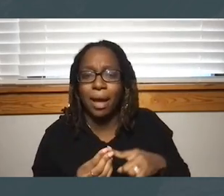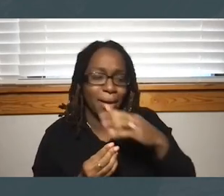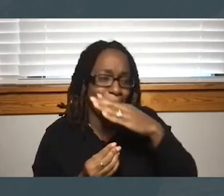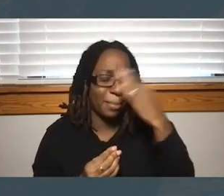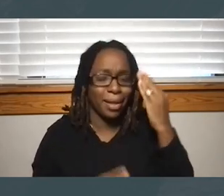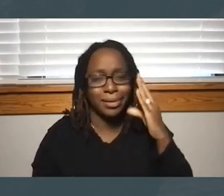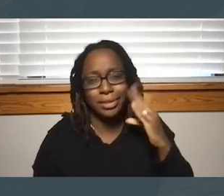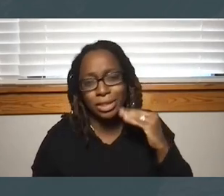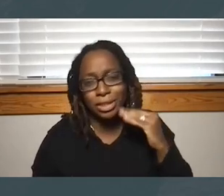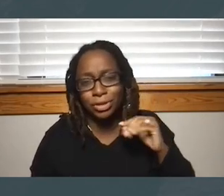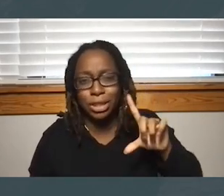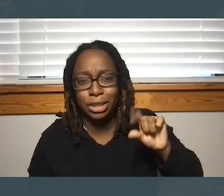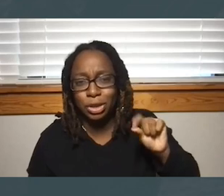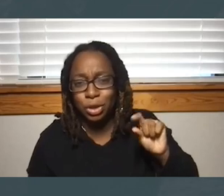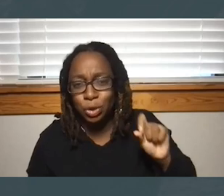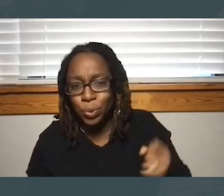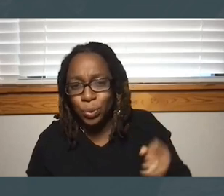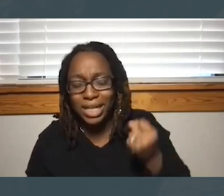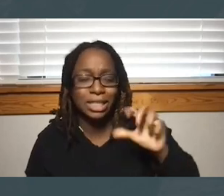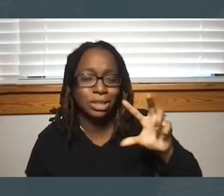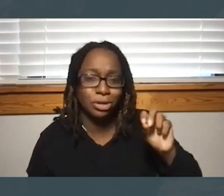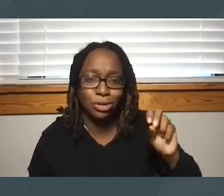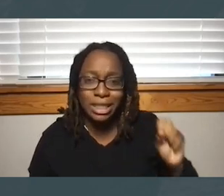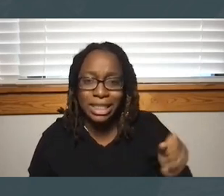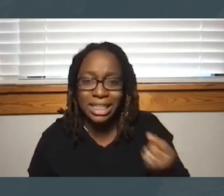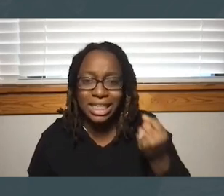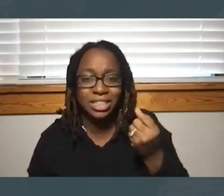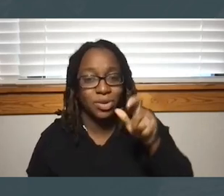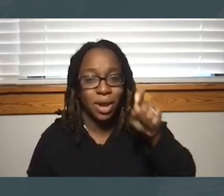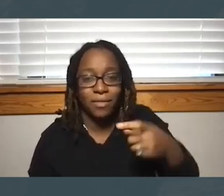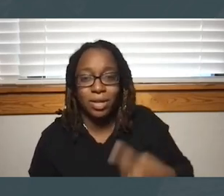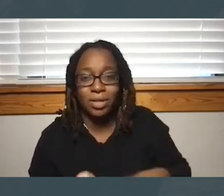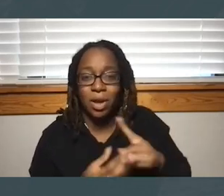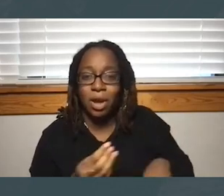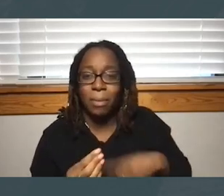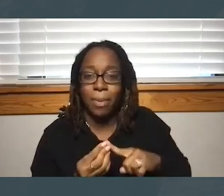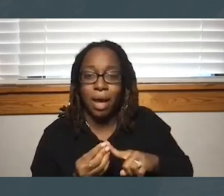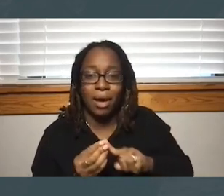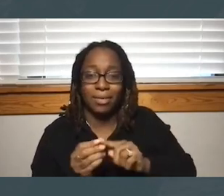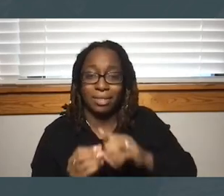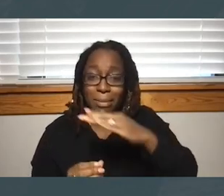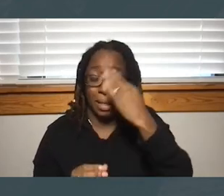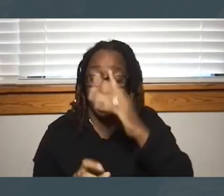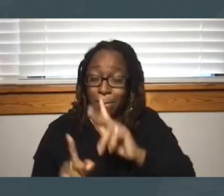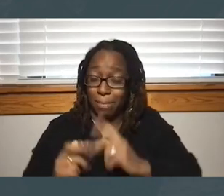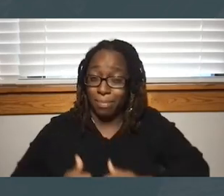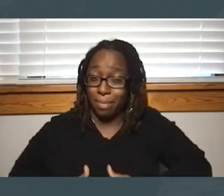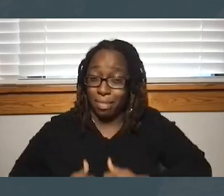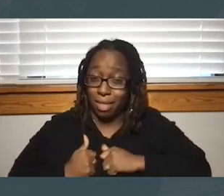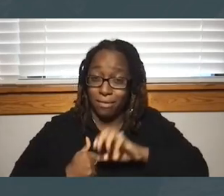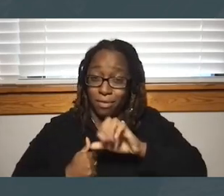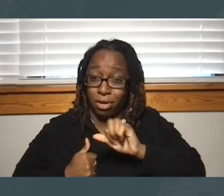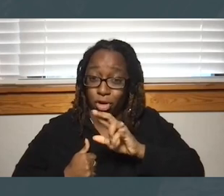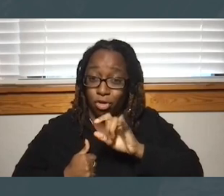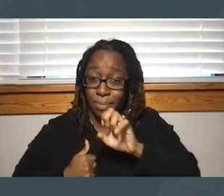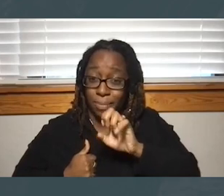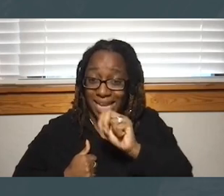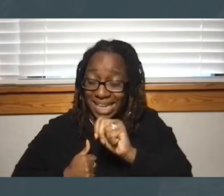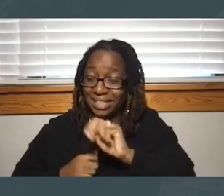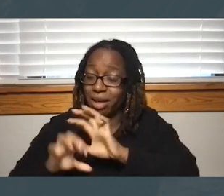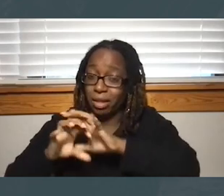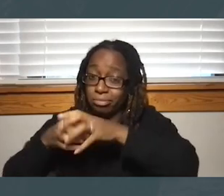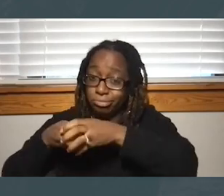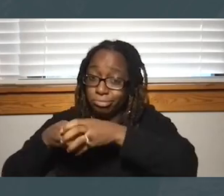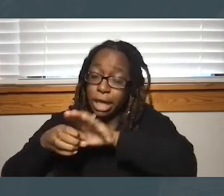kind of Caribbean migrants who are in the city who are shaping that. And recently I was just, you know, looking at the movement of Jacques Ramon